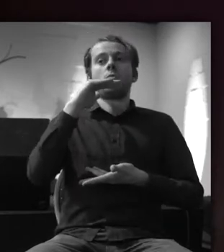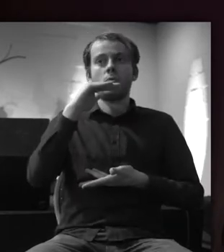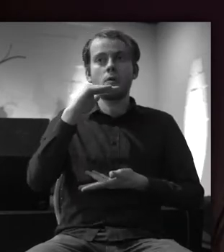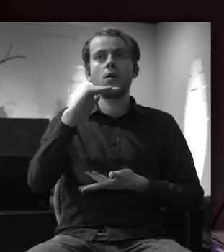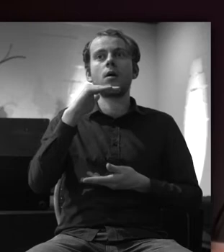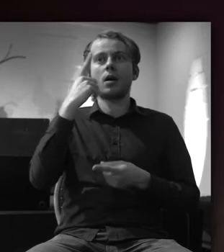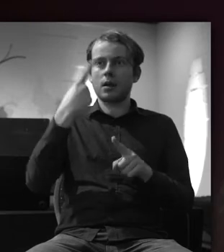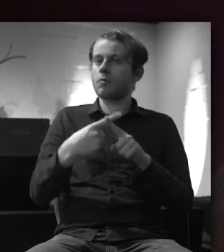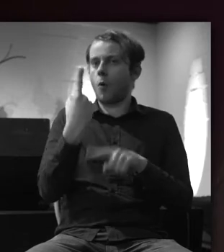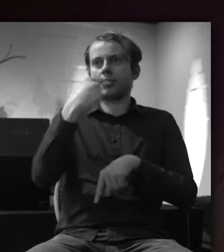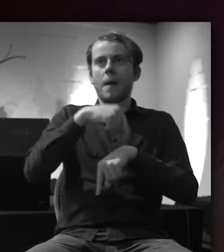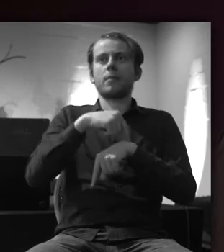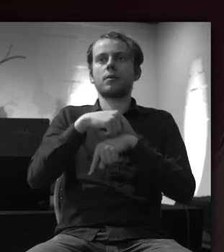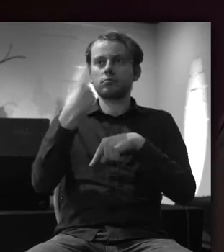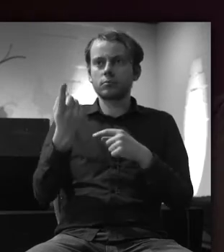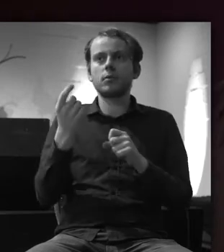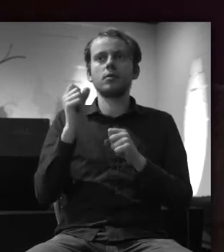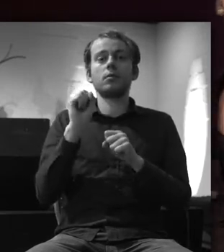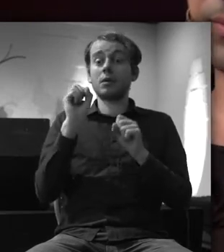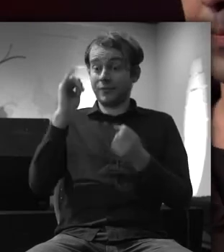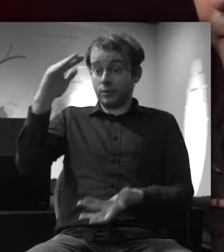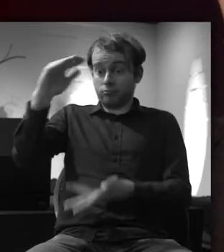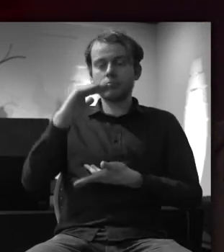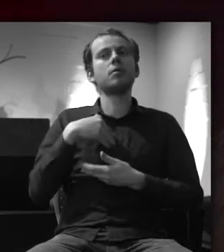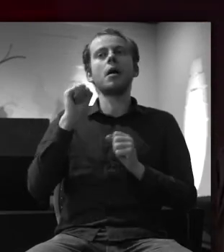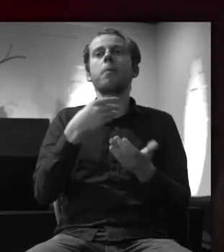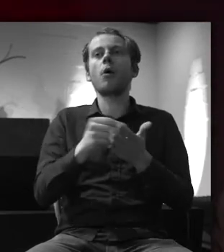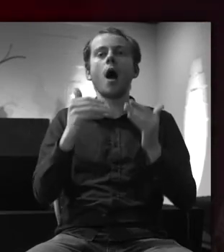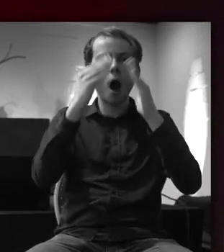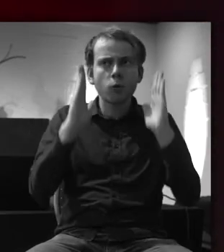him some money to start his own business.